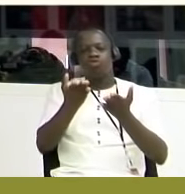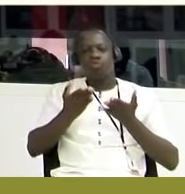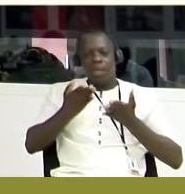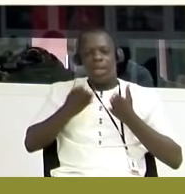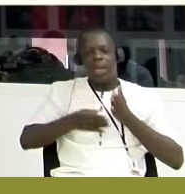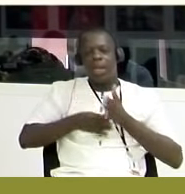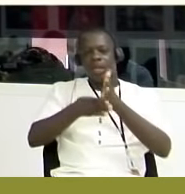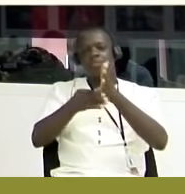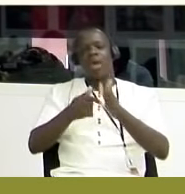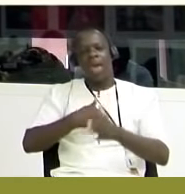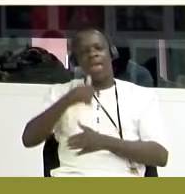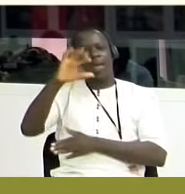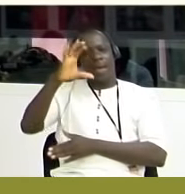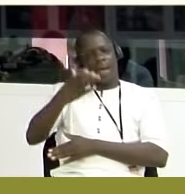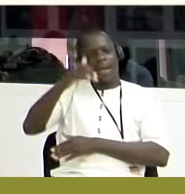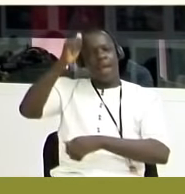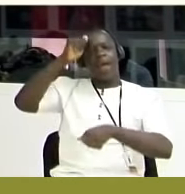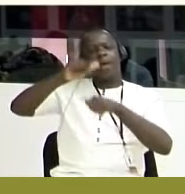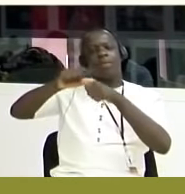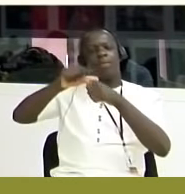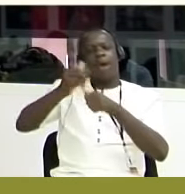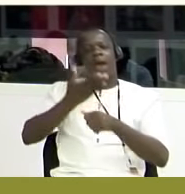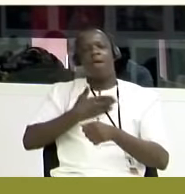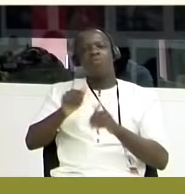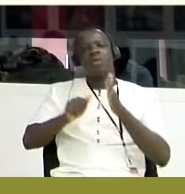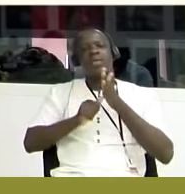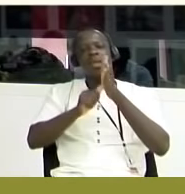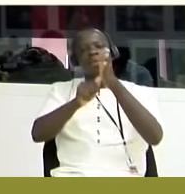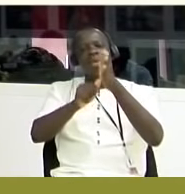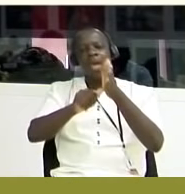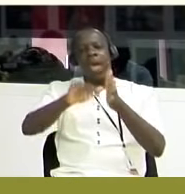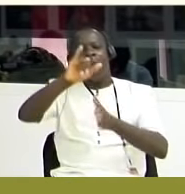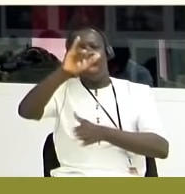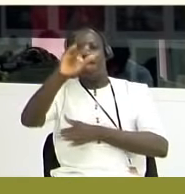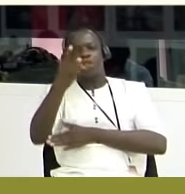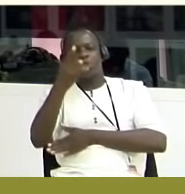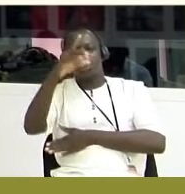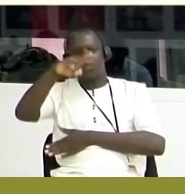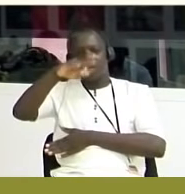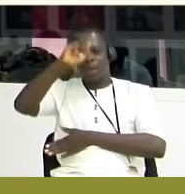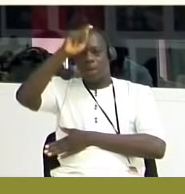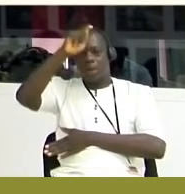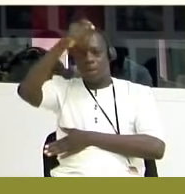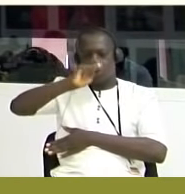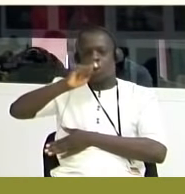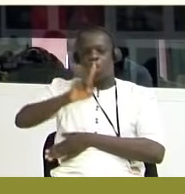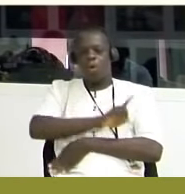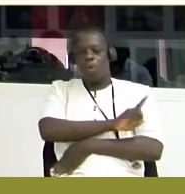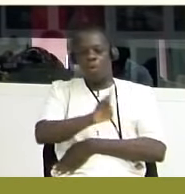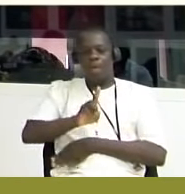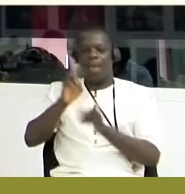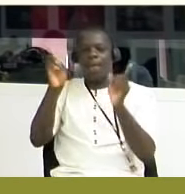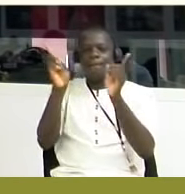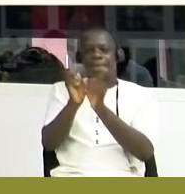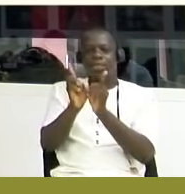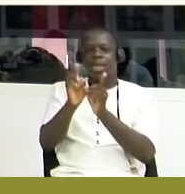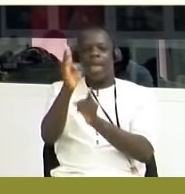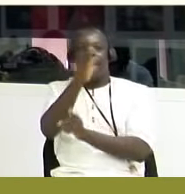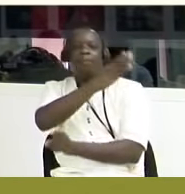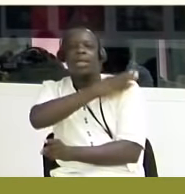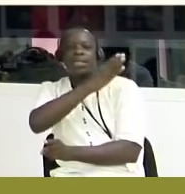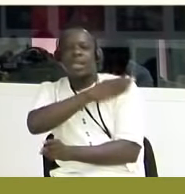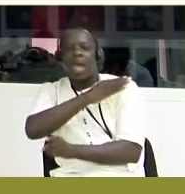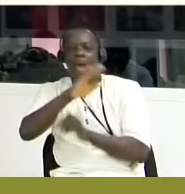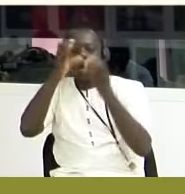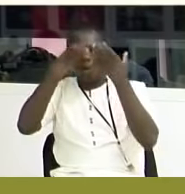Inspector General of Police, the Deputy Inspector General of Police, and we met the principal of the college and some